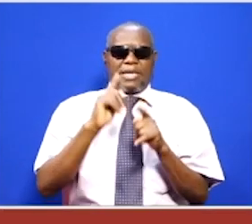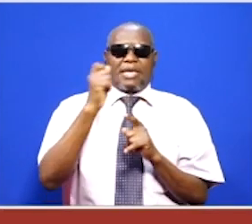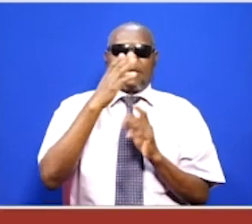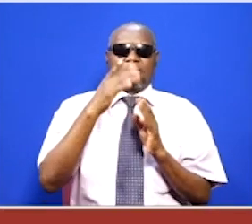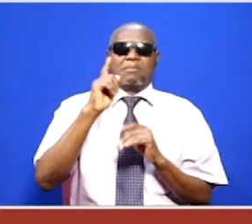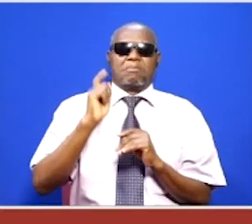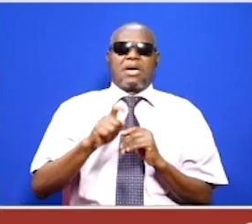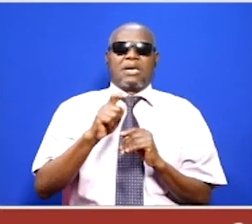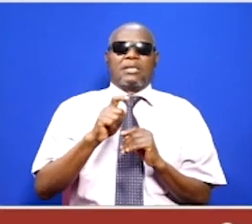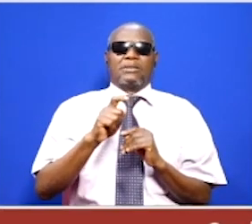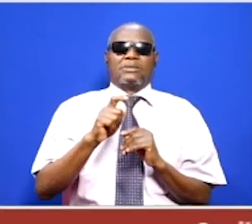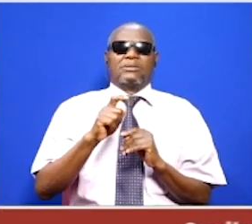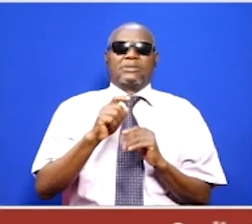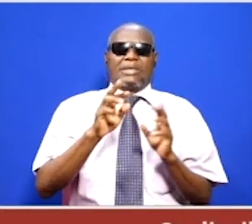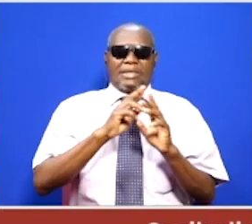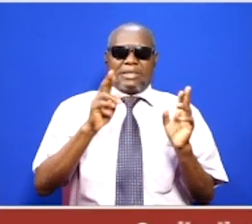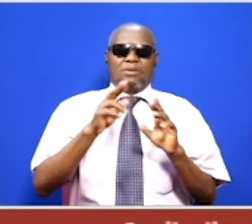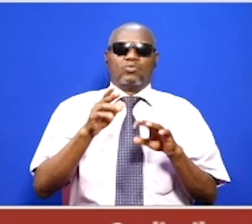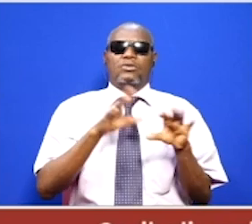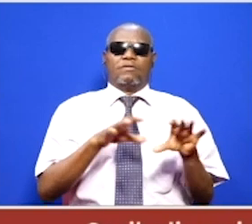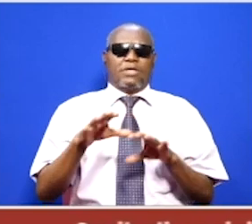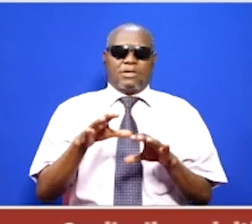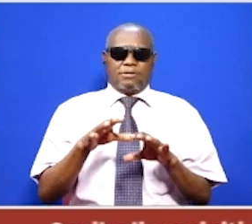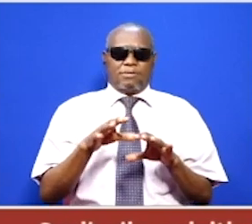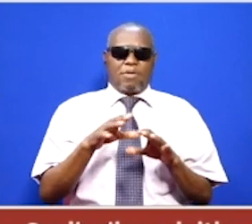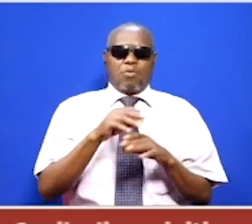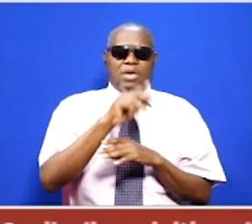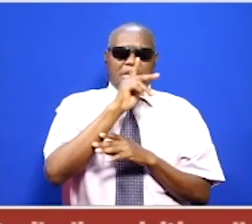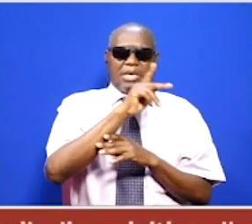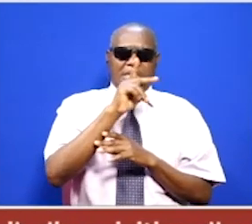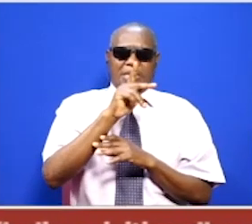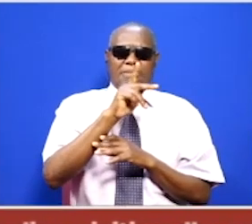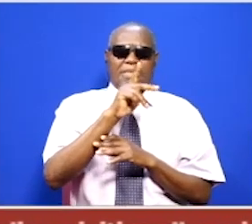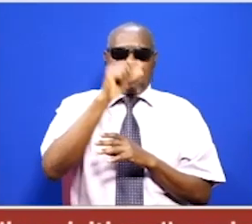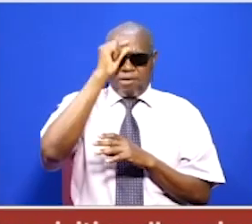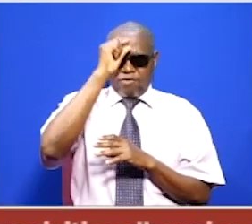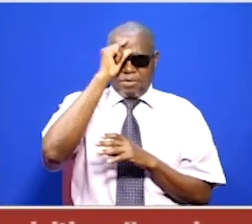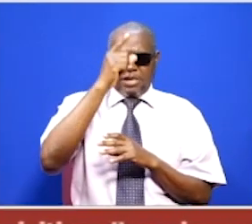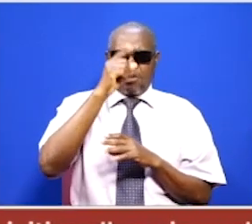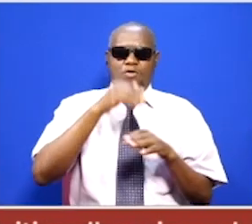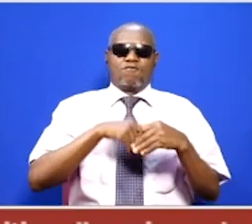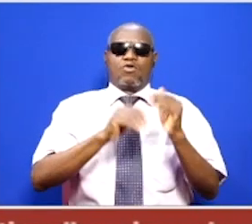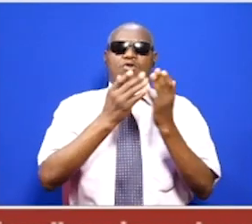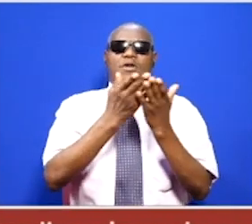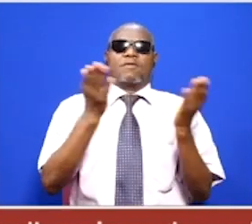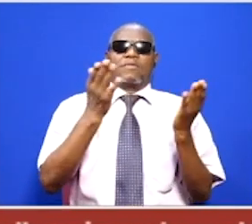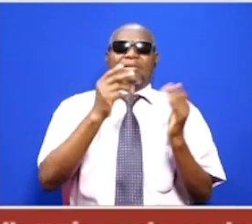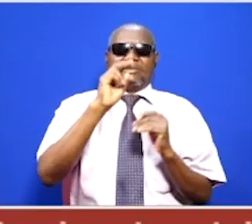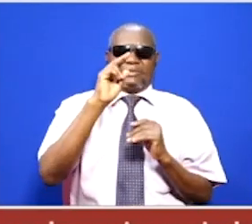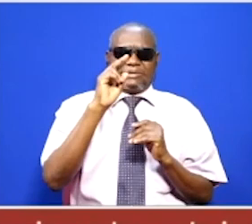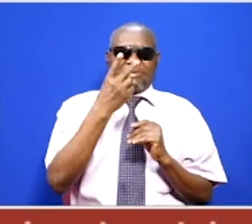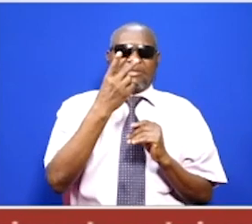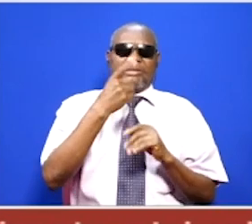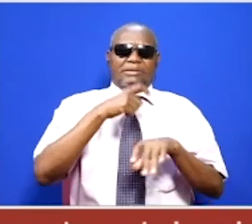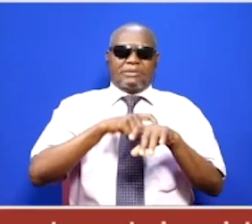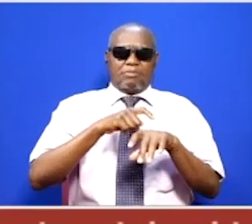ready to tighten their belts, because KK regime is coming after them in a second wave of